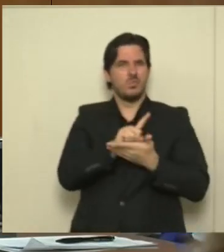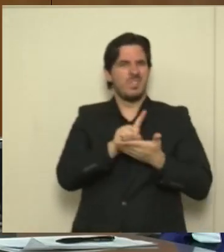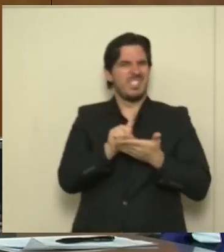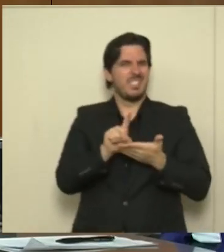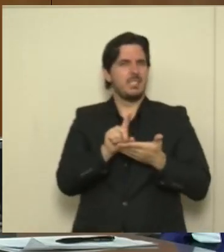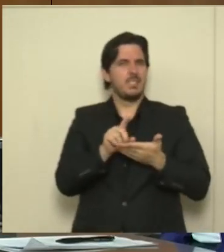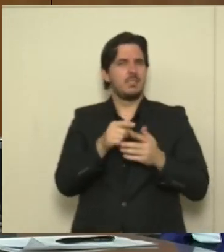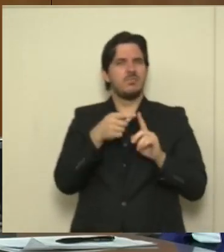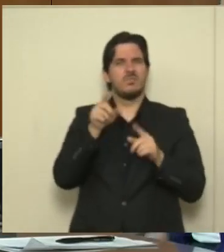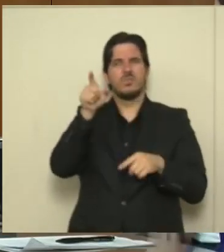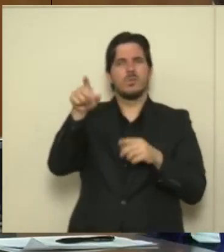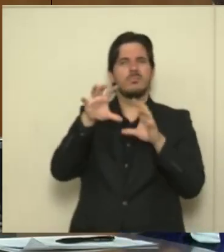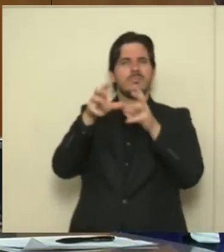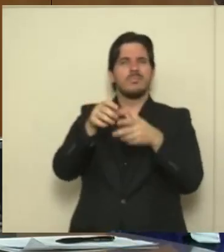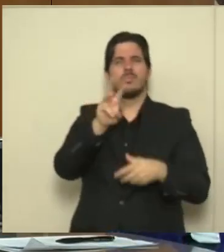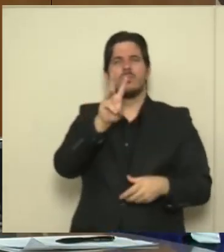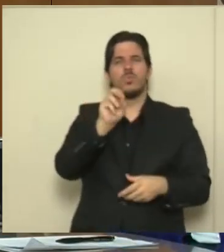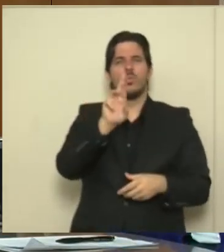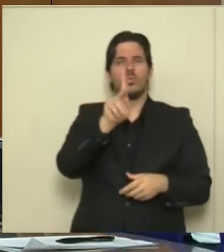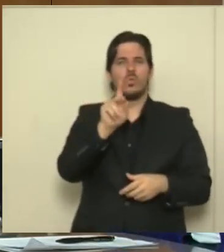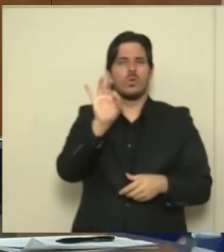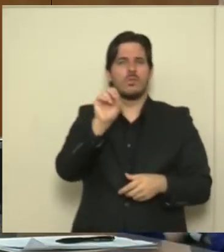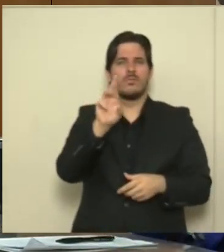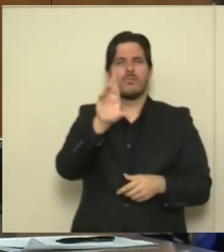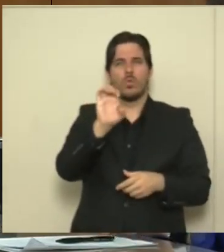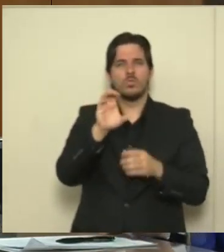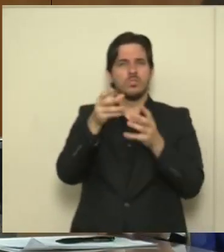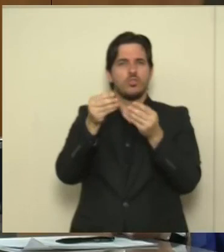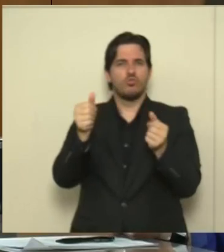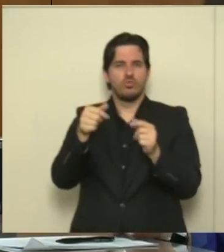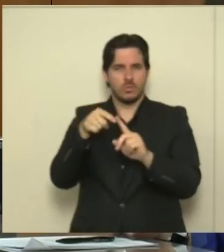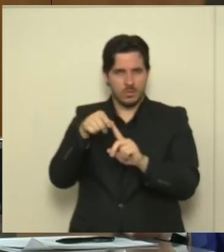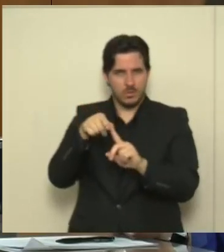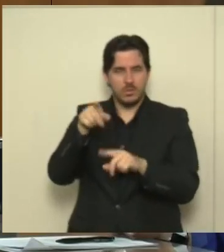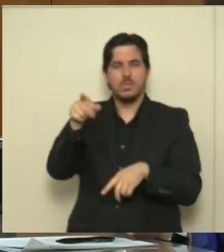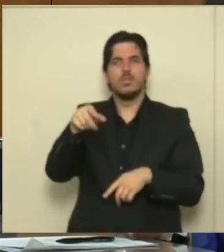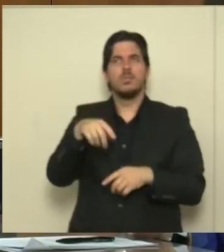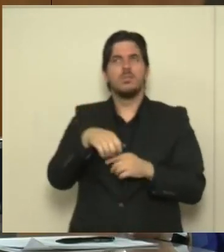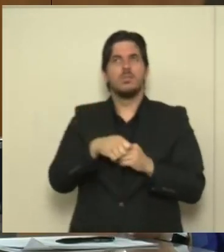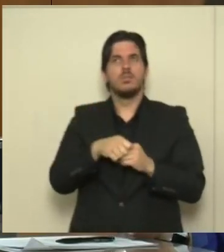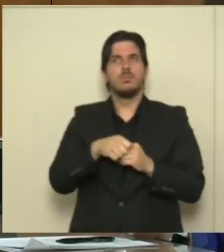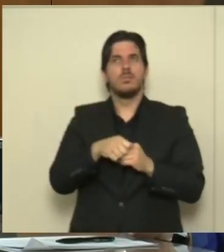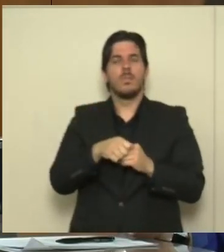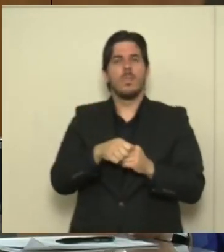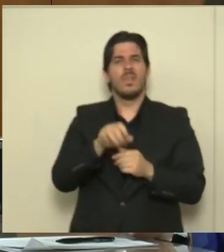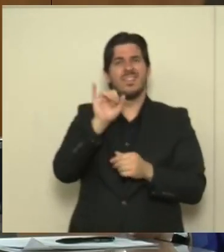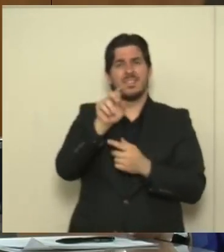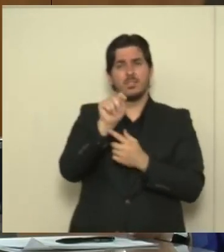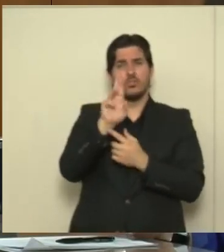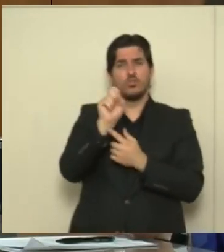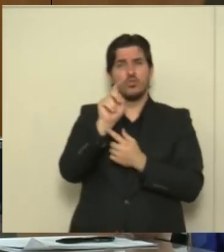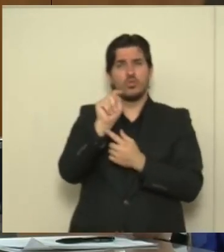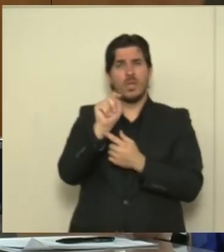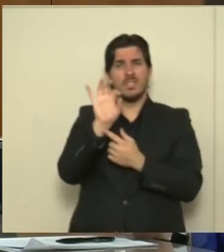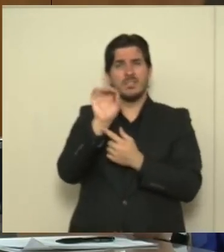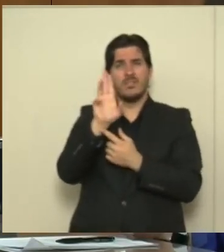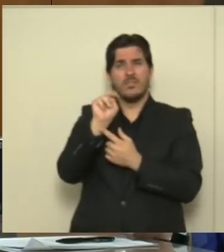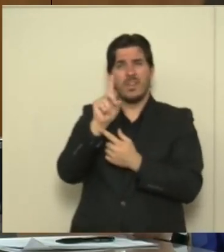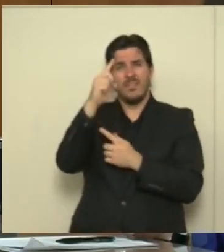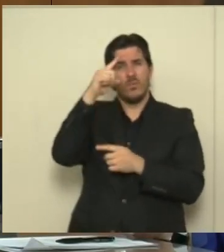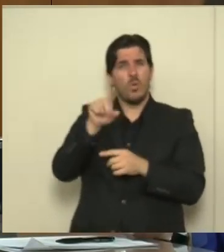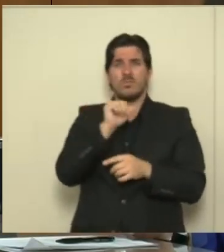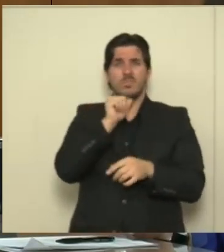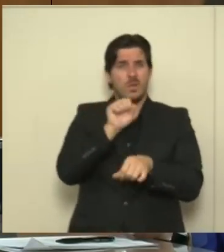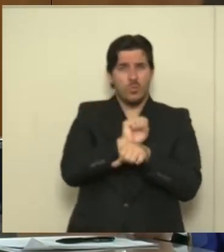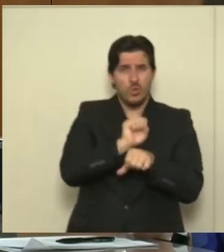Workforce Solutions that the state's unemployment benefits trust fund had been depleted earlier